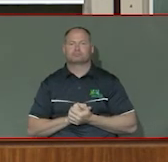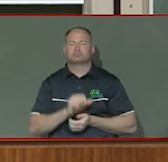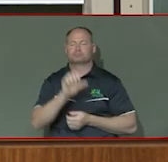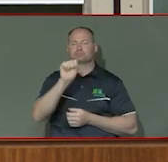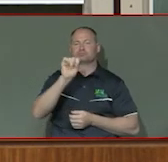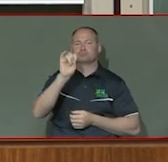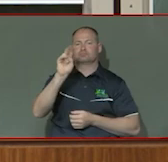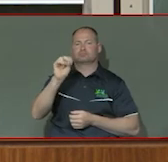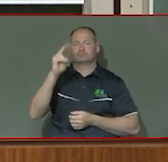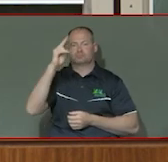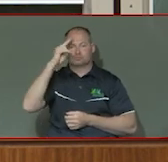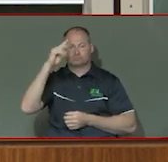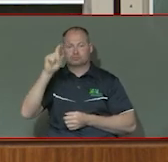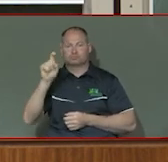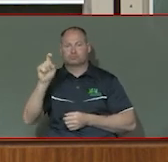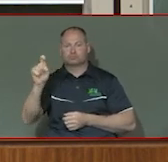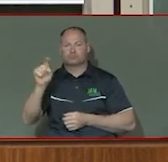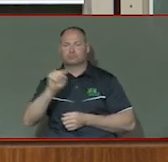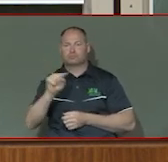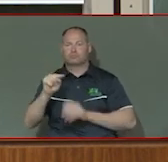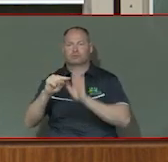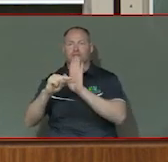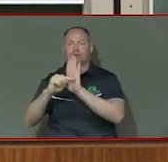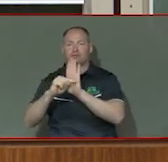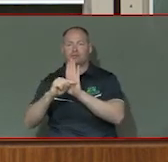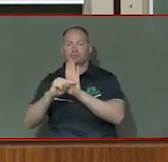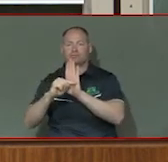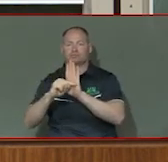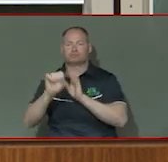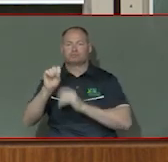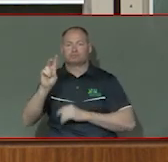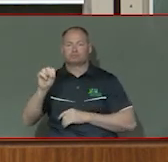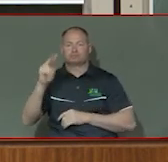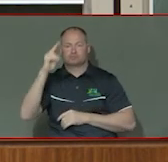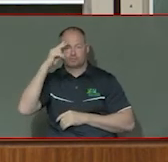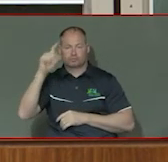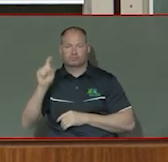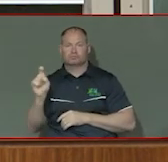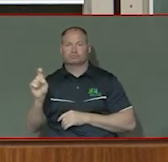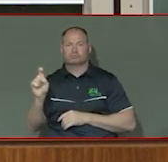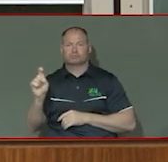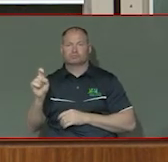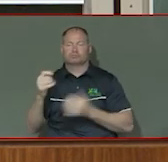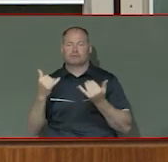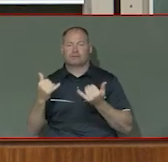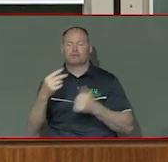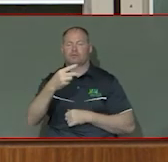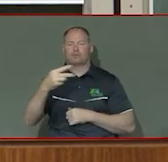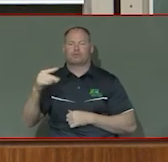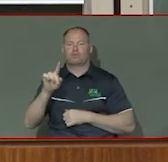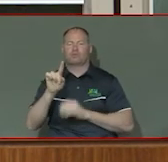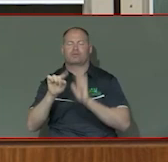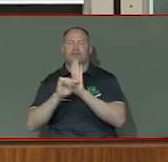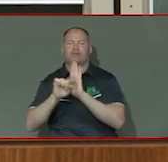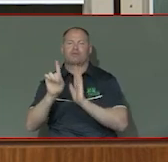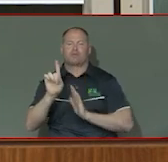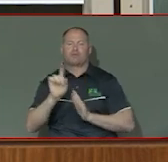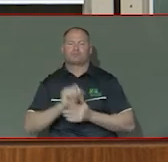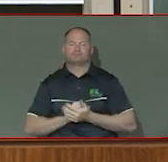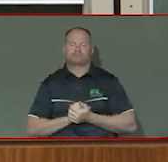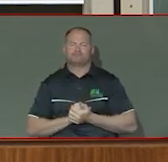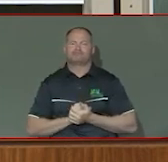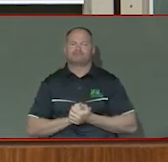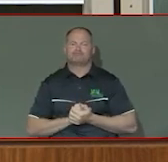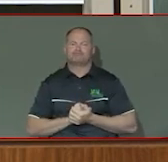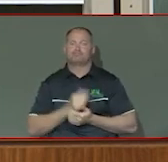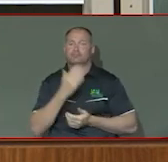squared x over negative sine squared x, which is equal to -1. Now, people, just